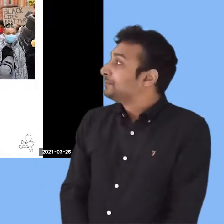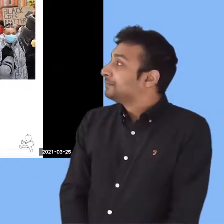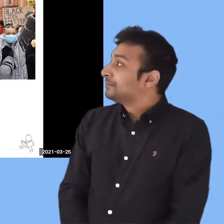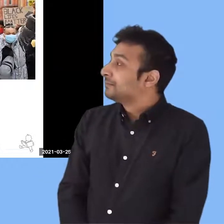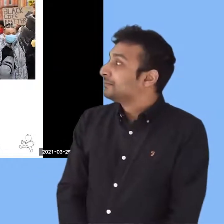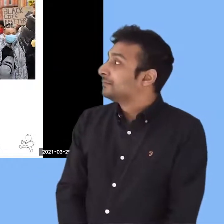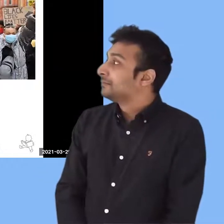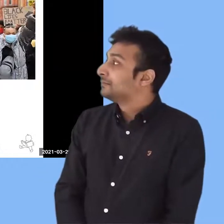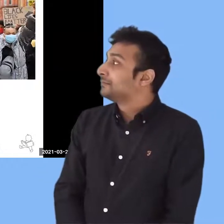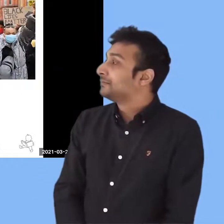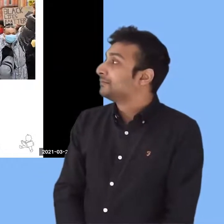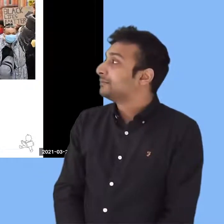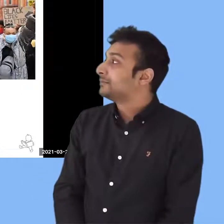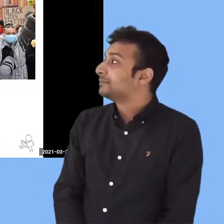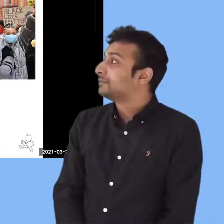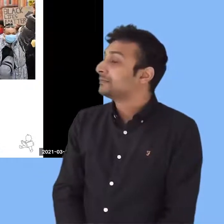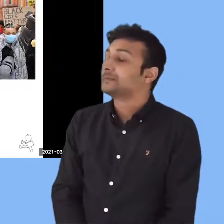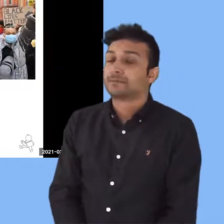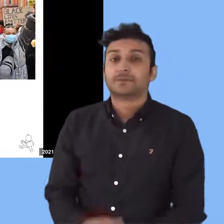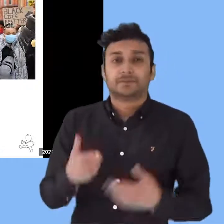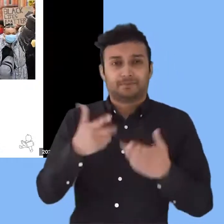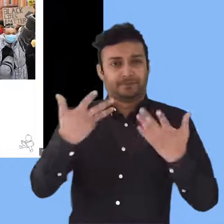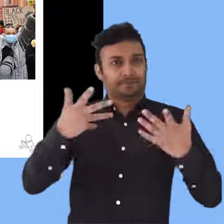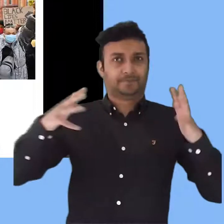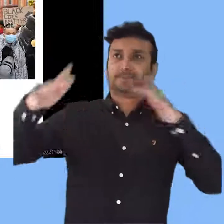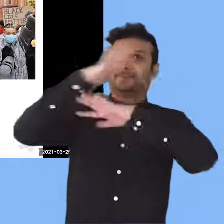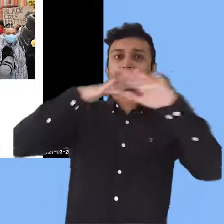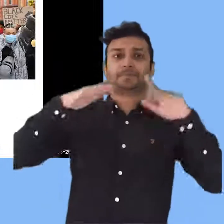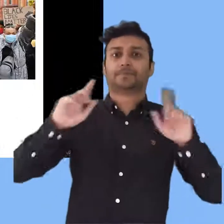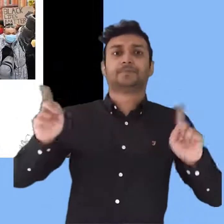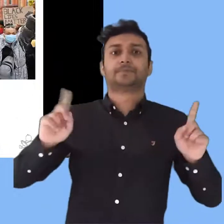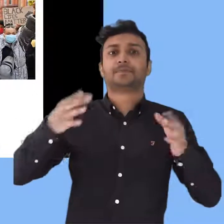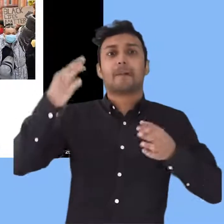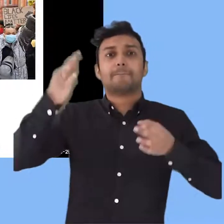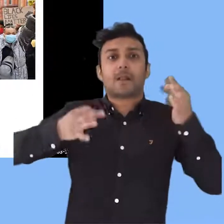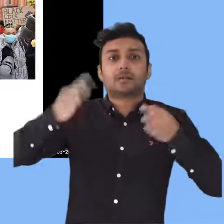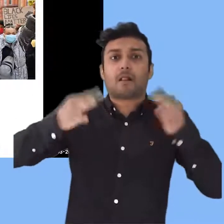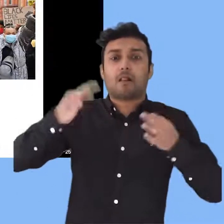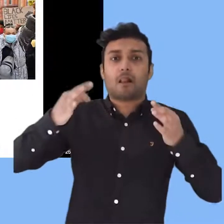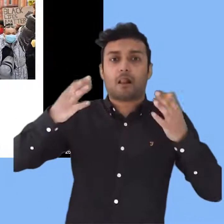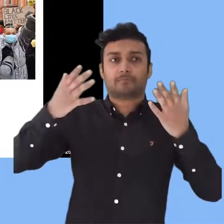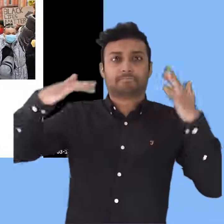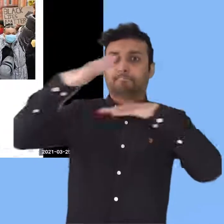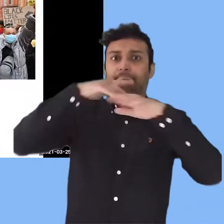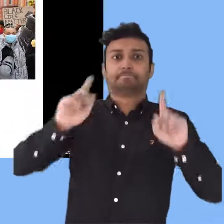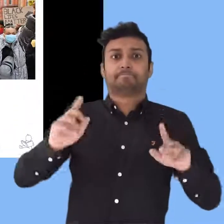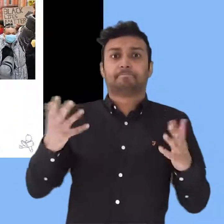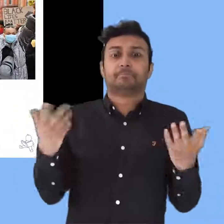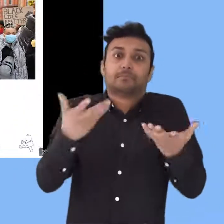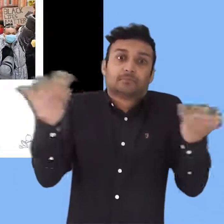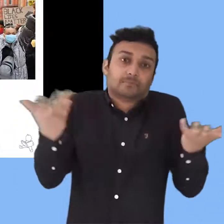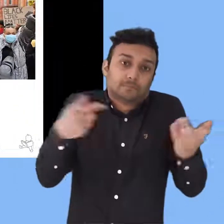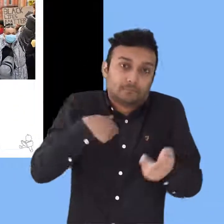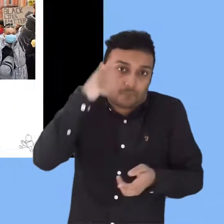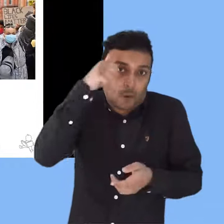what is the broader political climate at the moment? It does almost seem stupid to say this given the past year, but absolutely